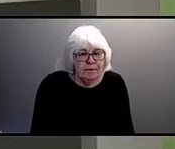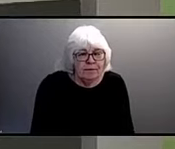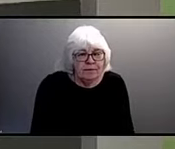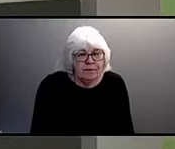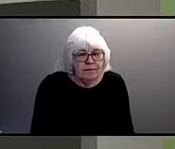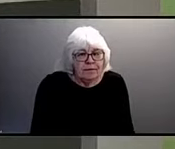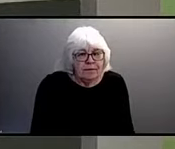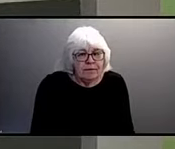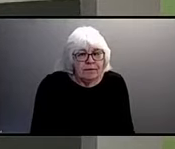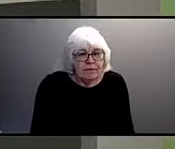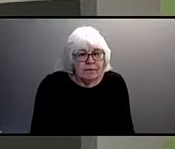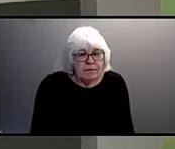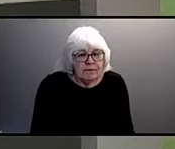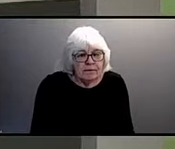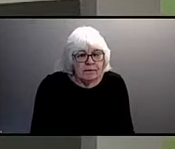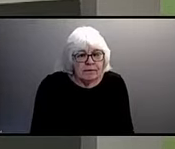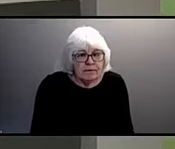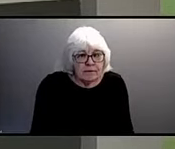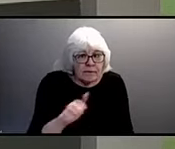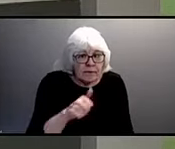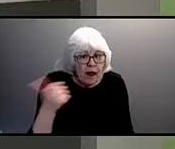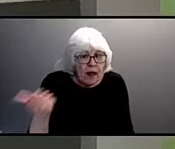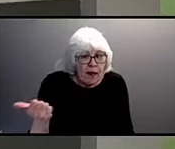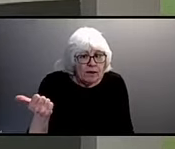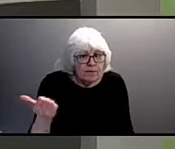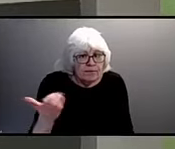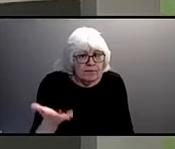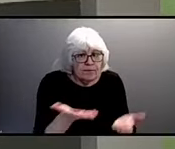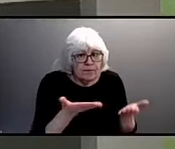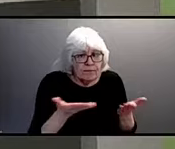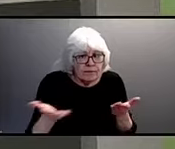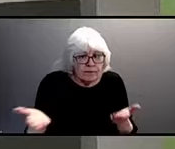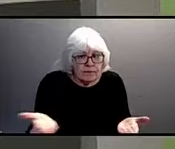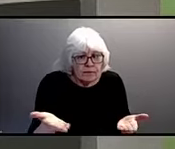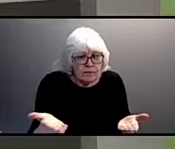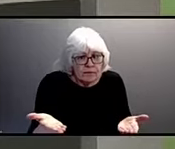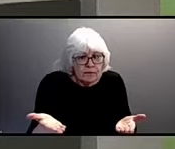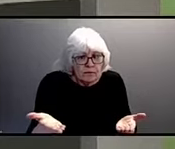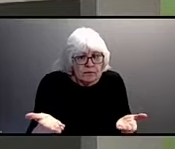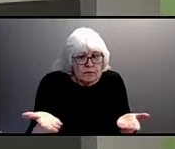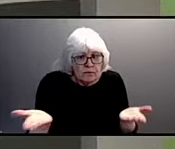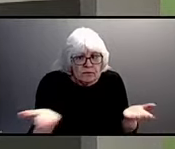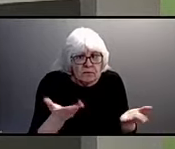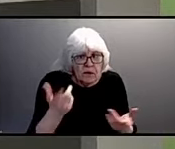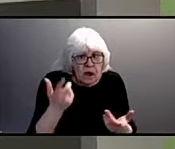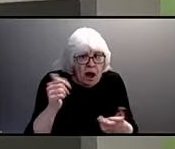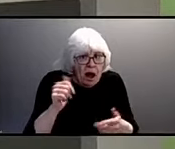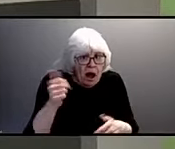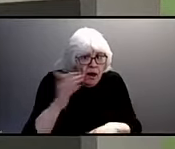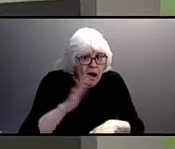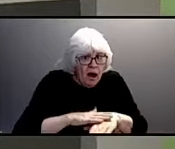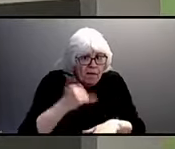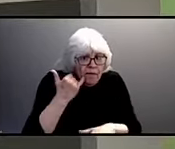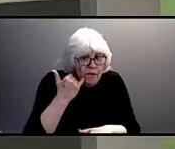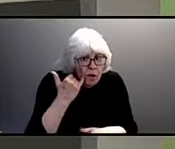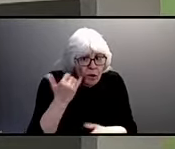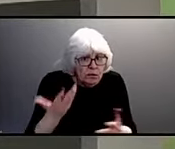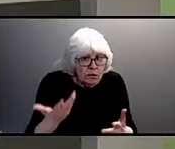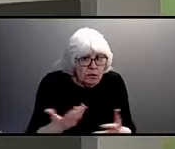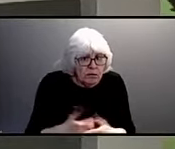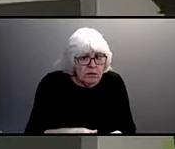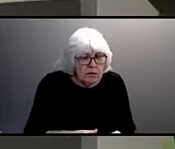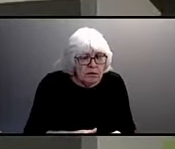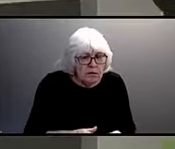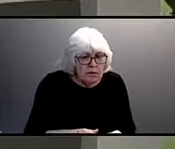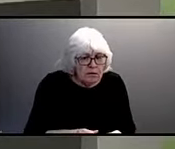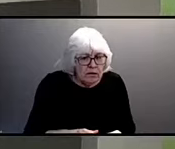Anybody else? Bretton, anybody on the line? I will just say that we recognize there are a few folks on the line. We'll make sure as